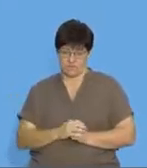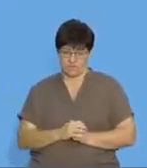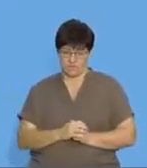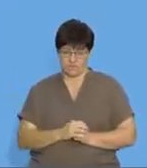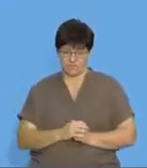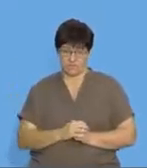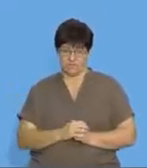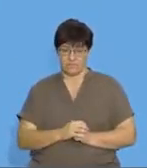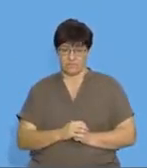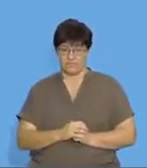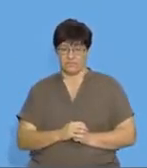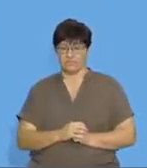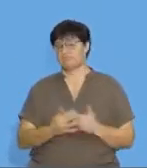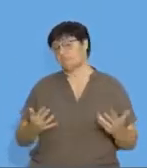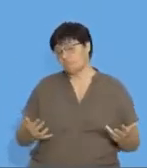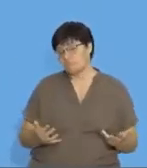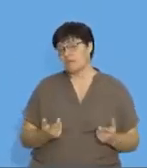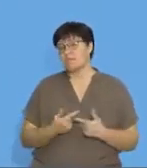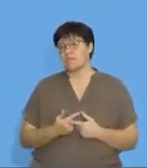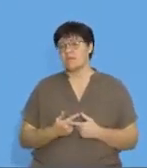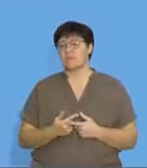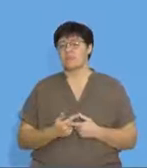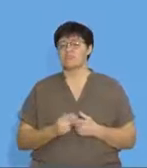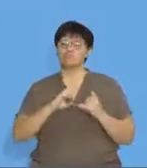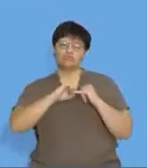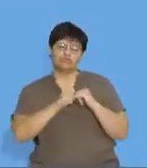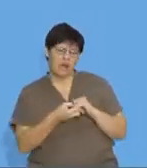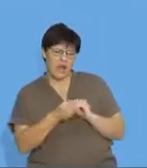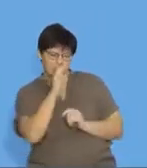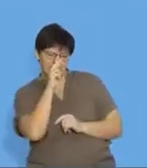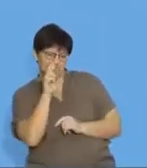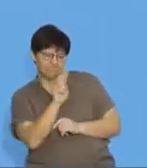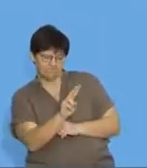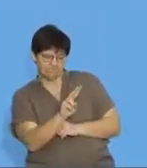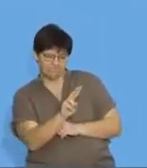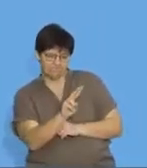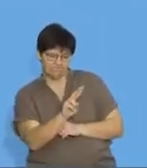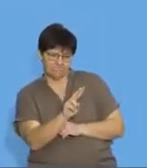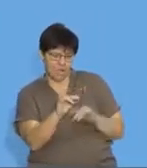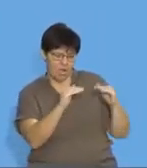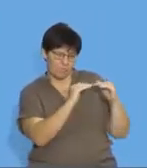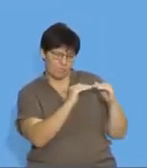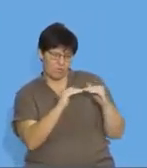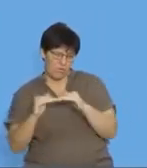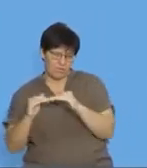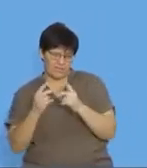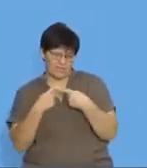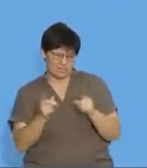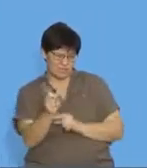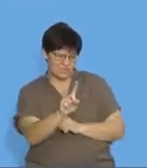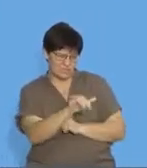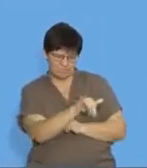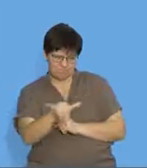4. And if I am first trying to look for my common difference, let's have a